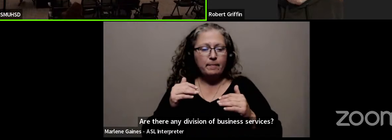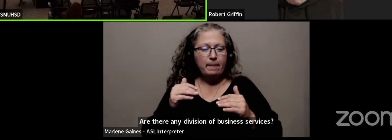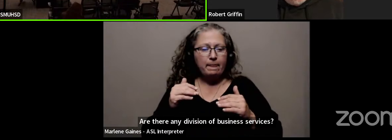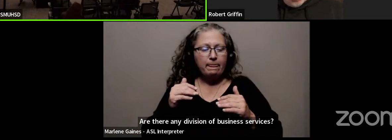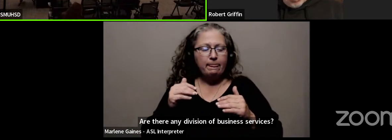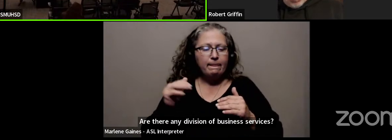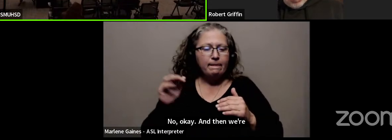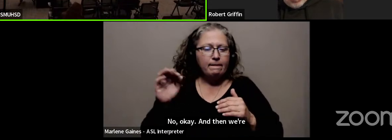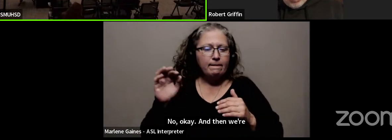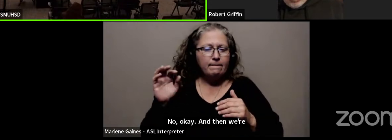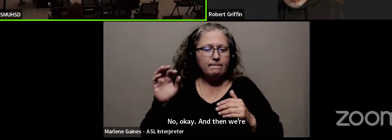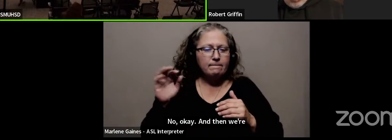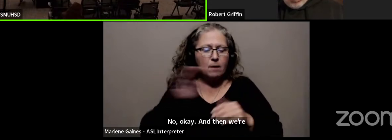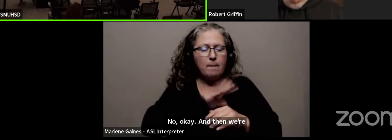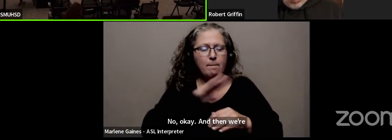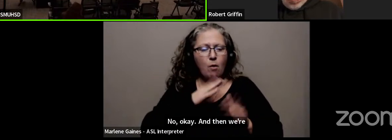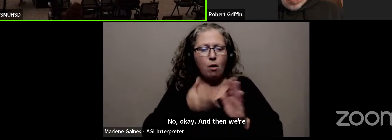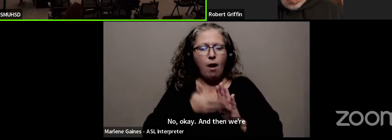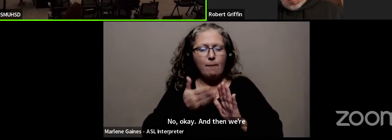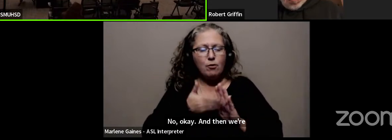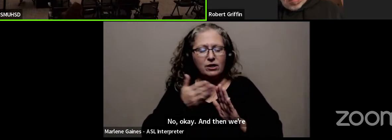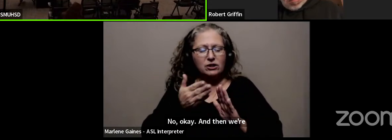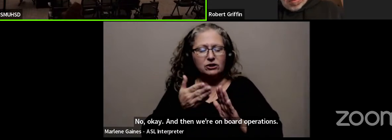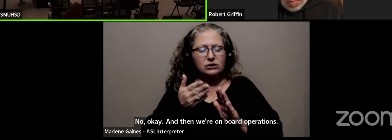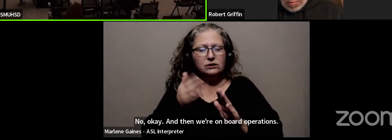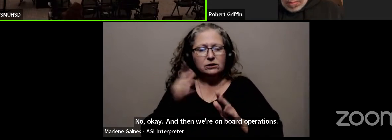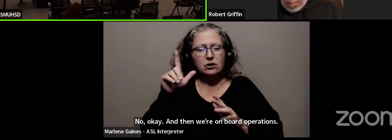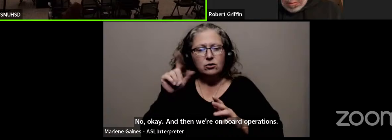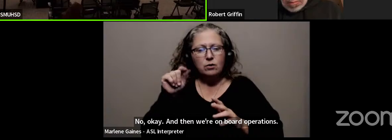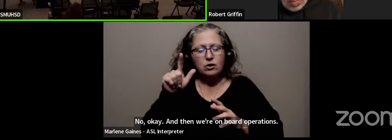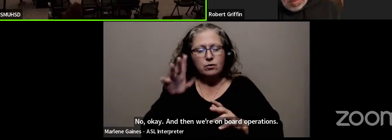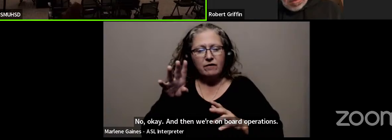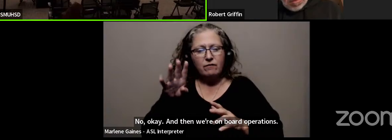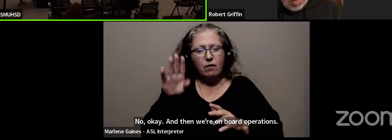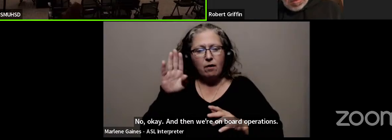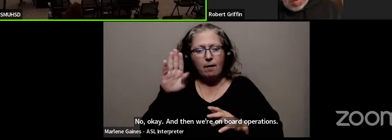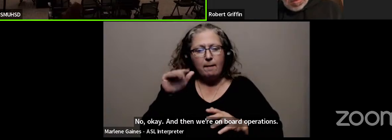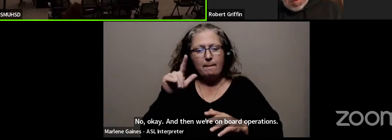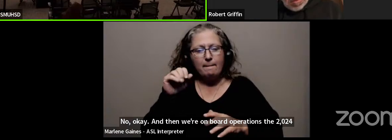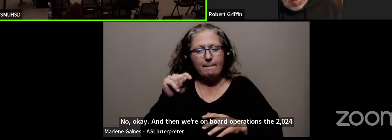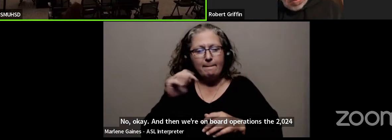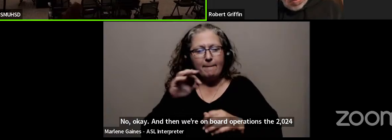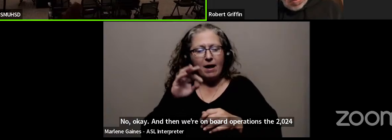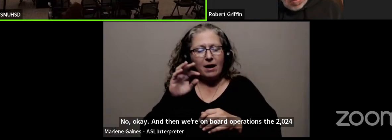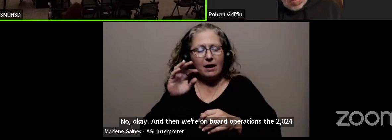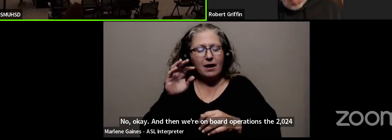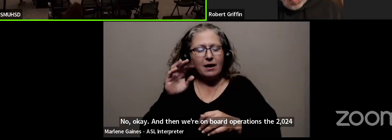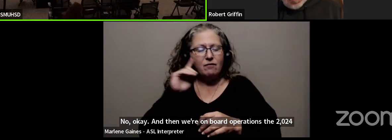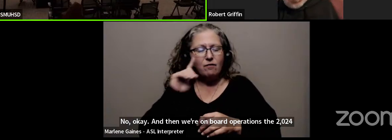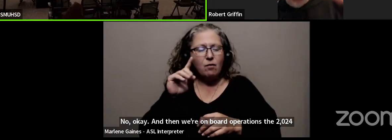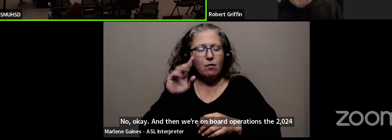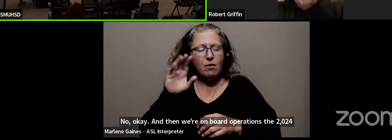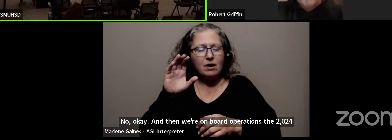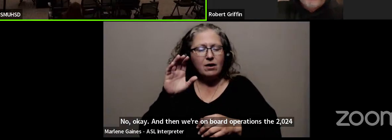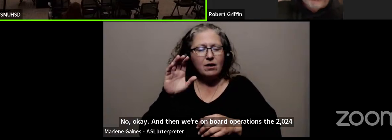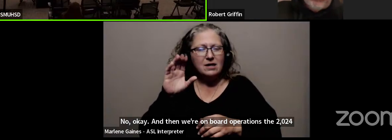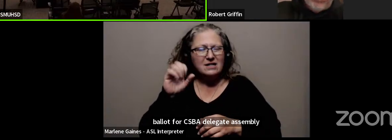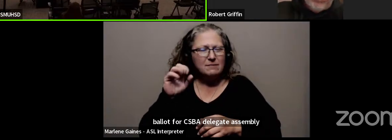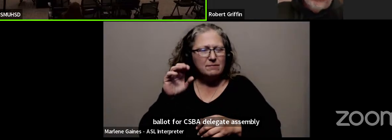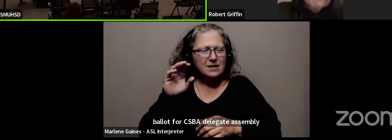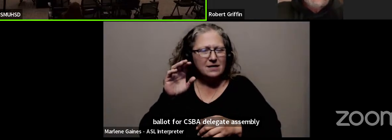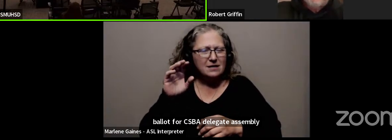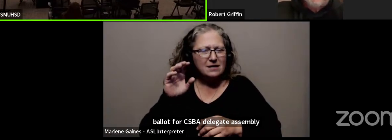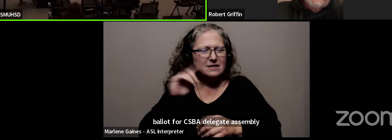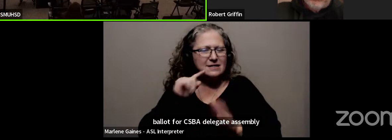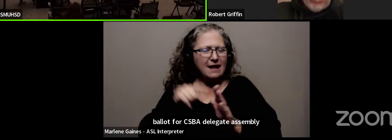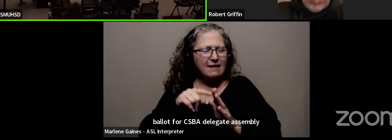on board operations, the 2024 ballot for CSBA Delegate Assembly. Okay, so in